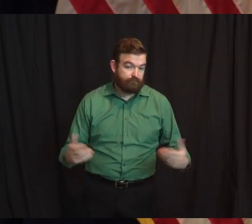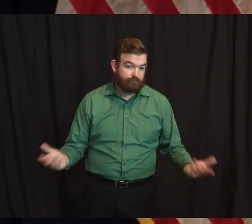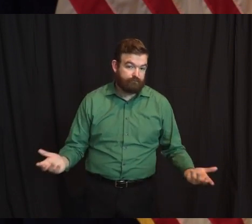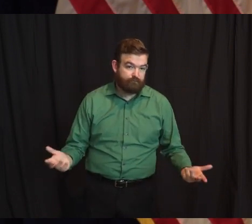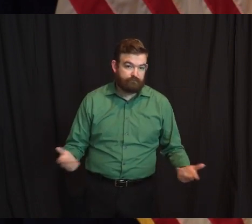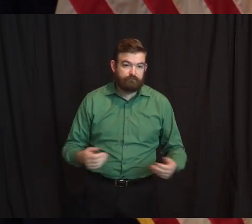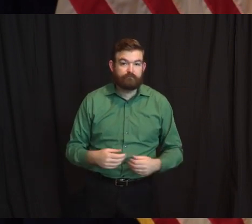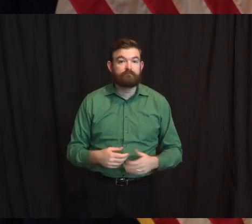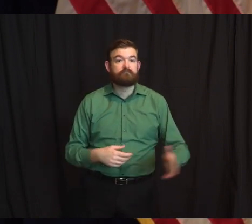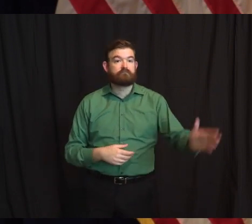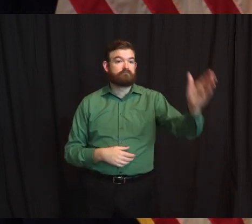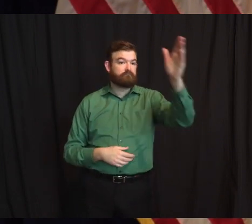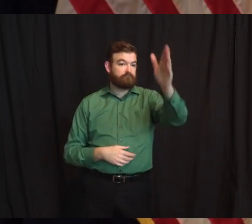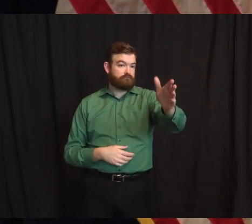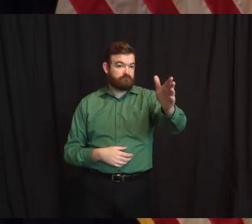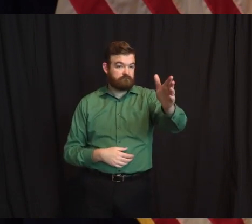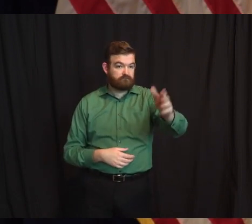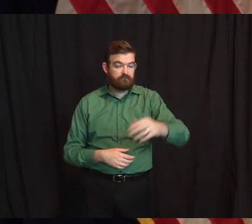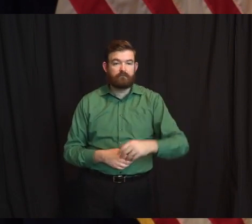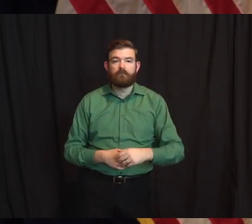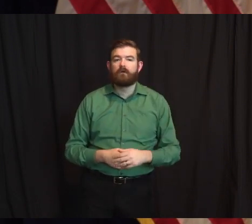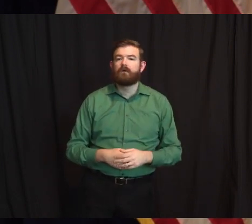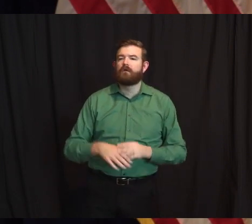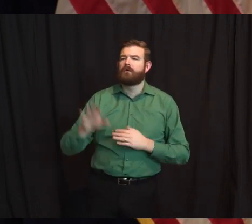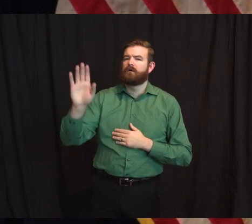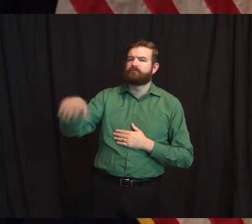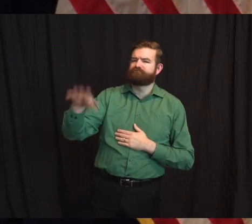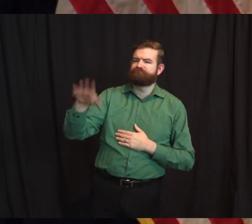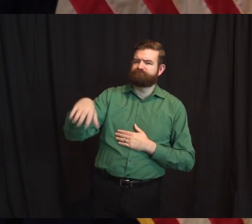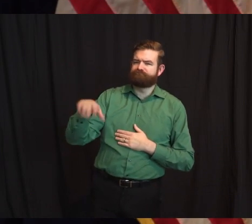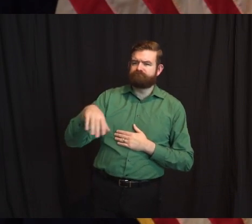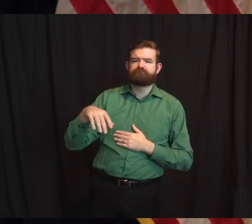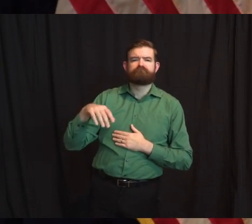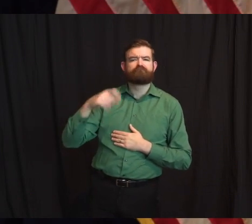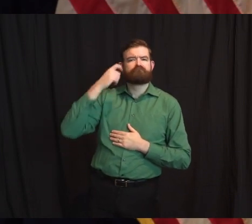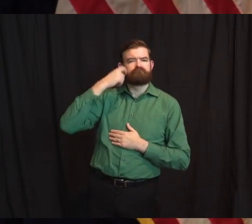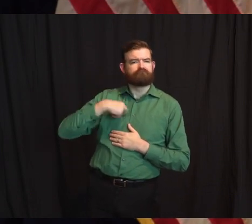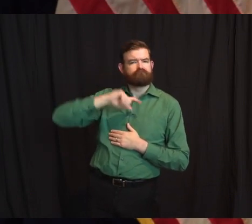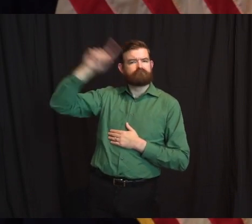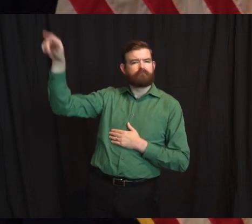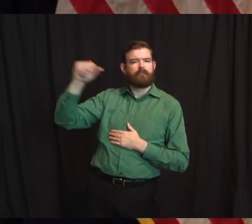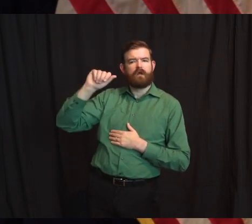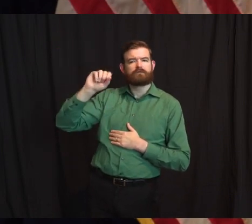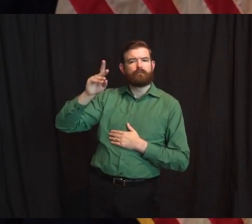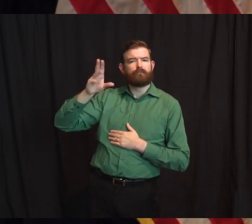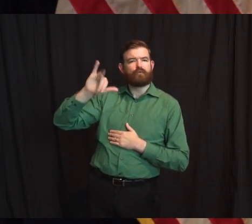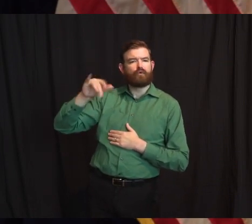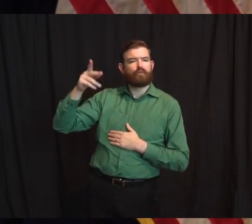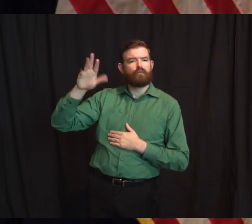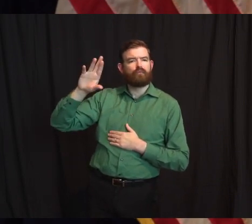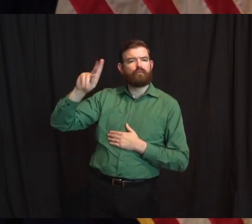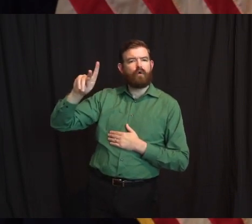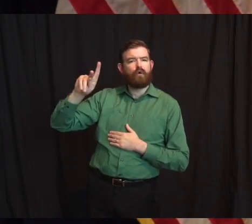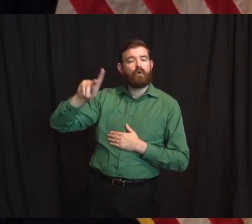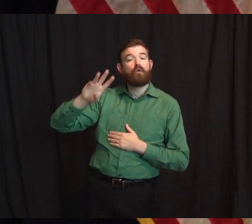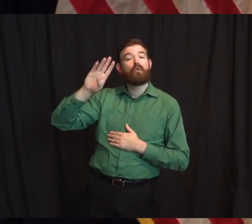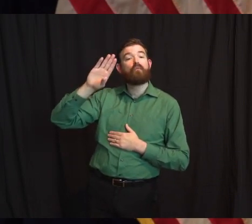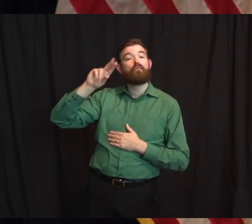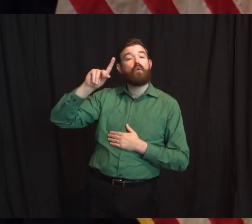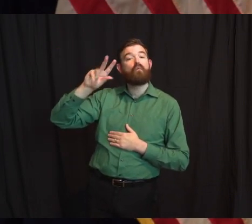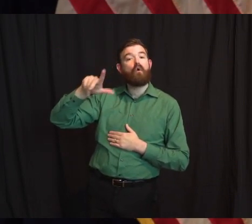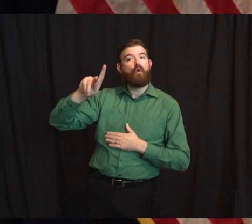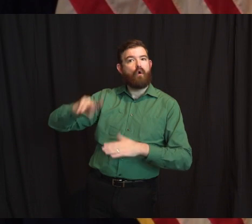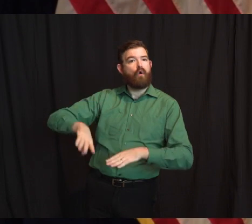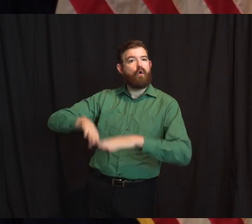I started the day in Asbury Park, and I started the day in Asbury Park on the boardwalk, the open boardwalk now, and they have the